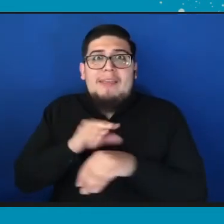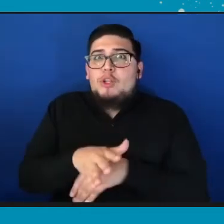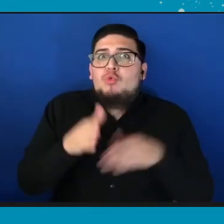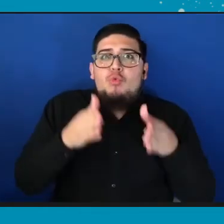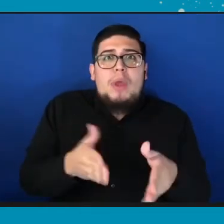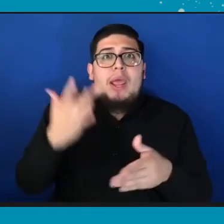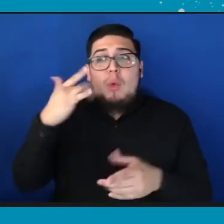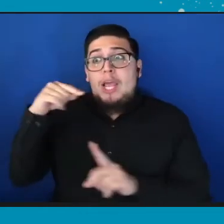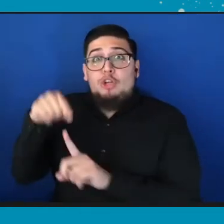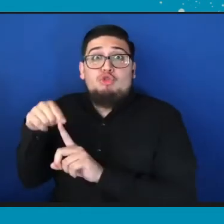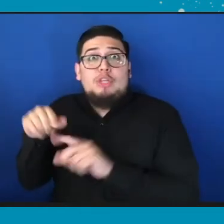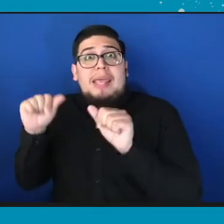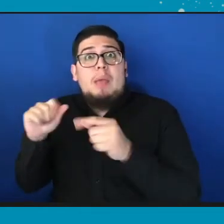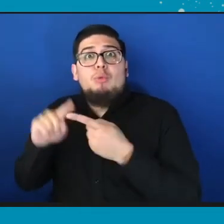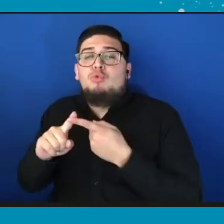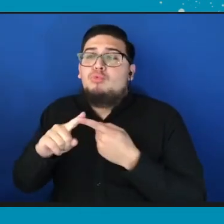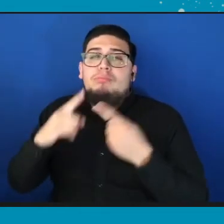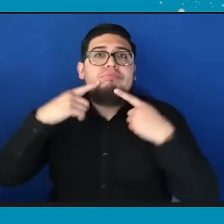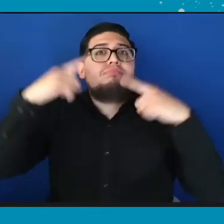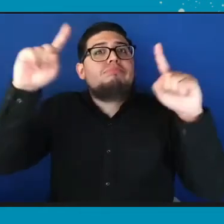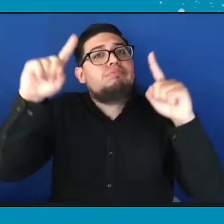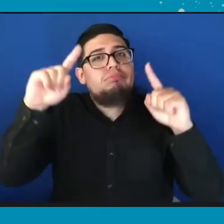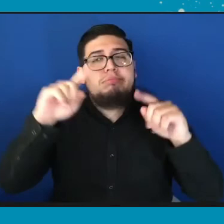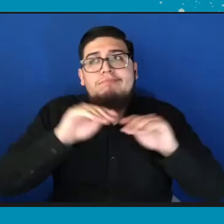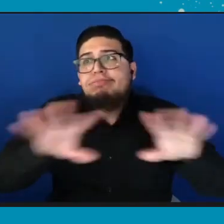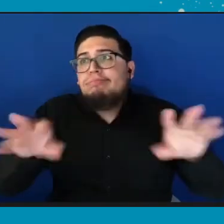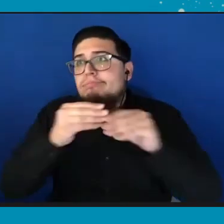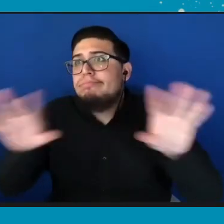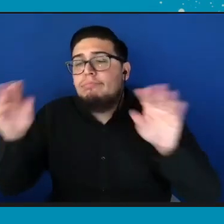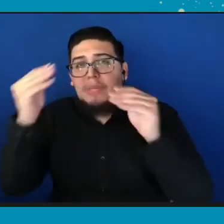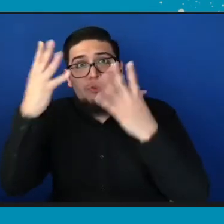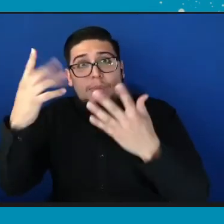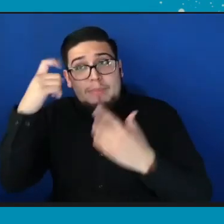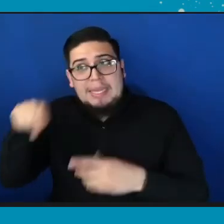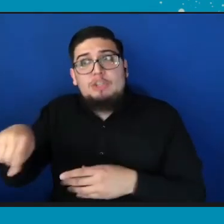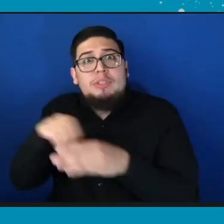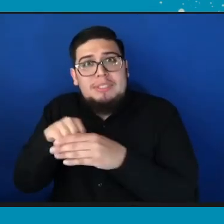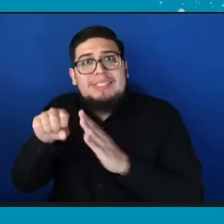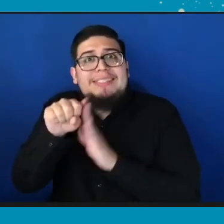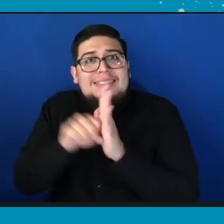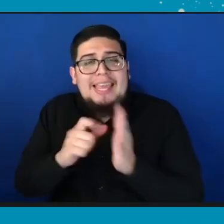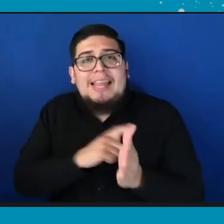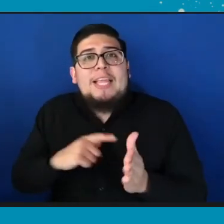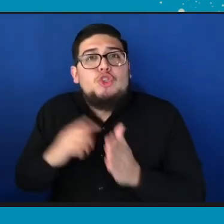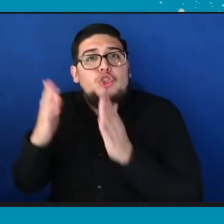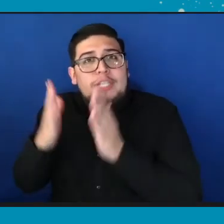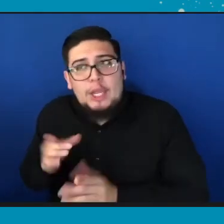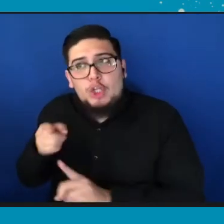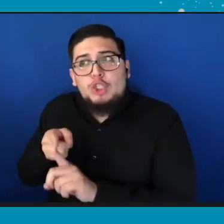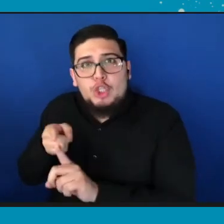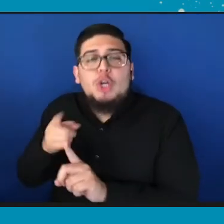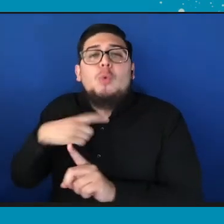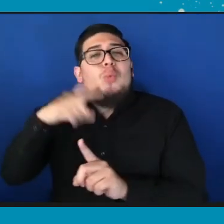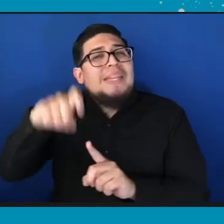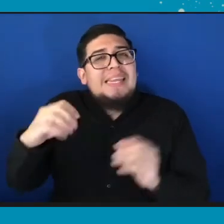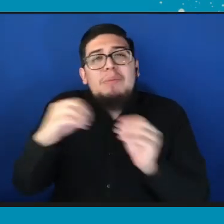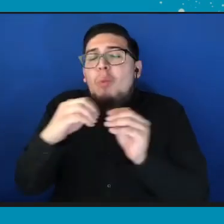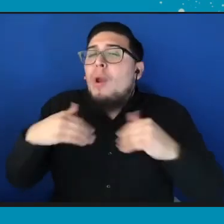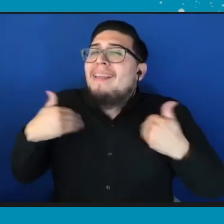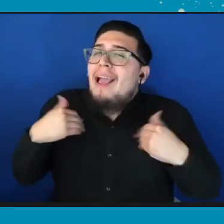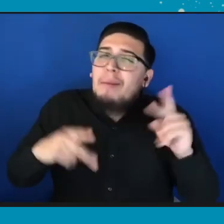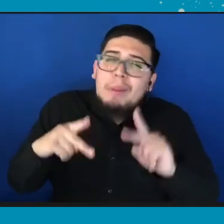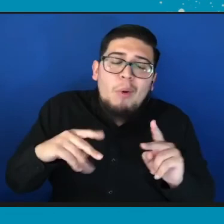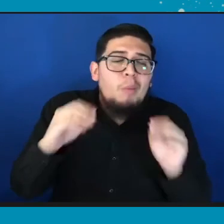that door, right, is because she is a state legislator. So we need to have more young people, more Black